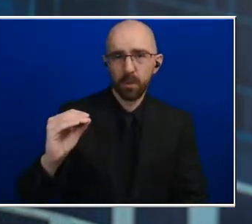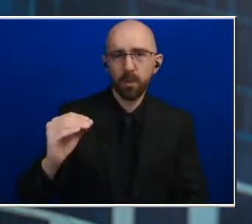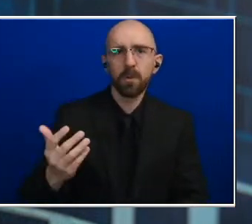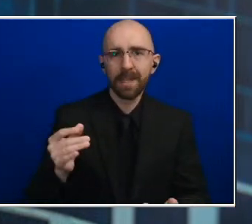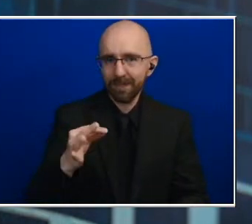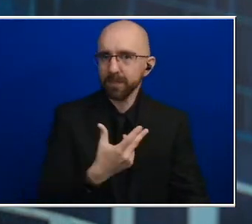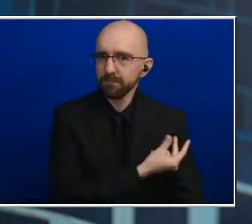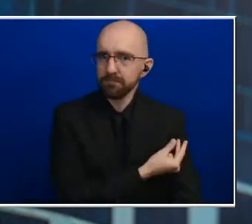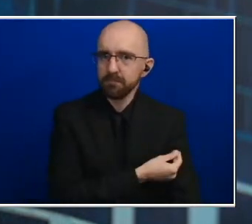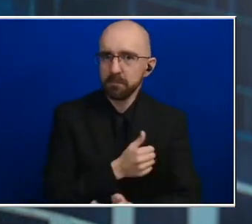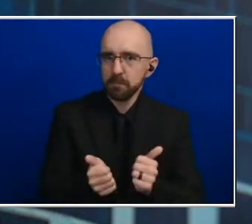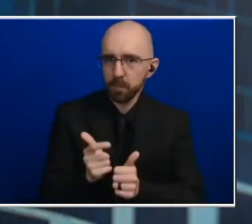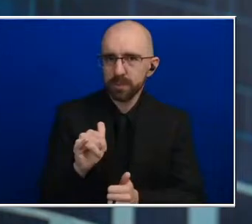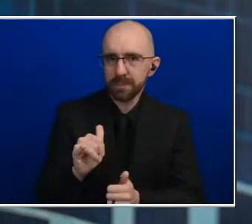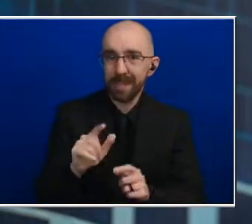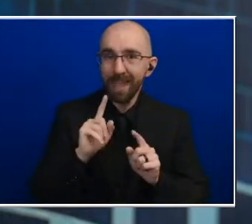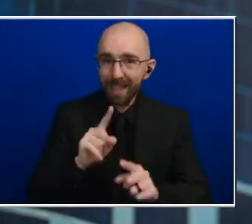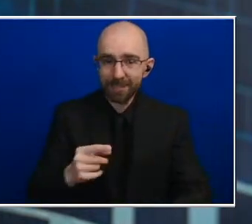is vaccination works.